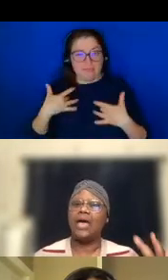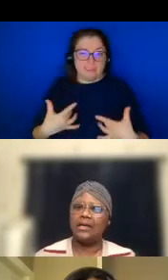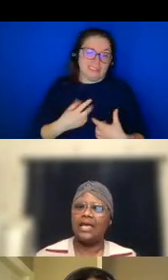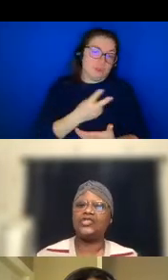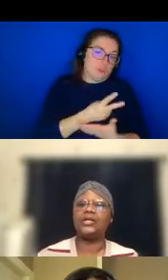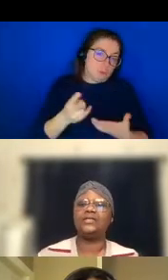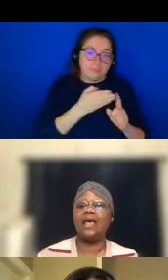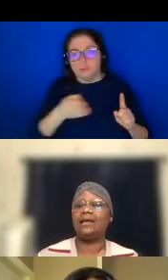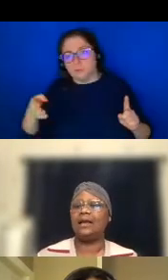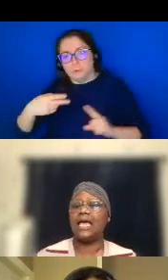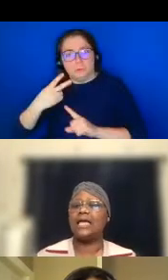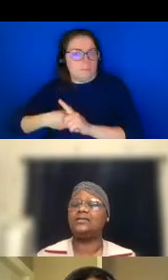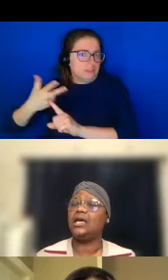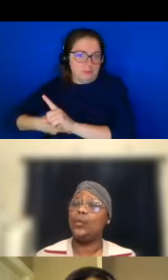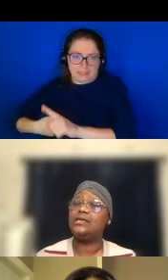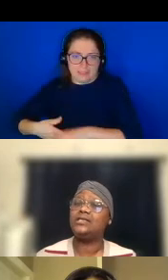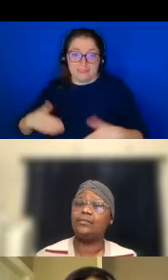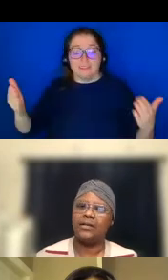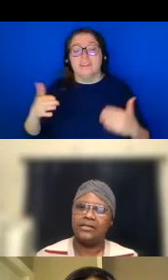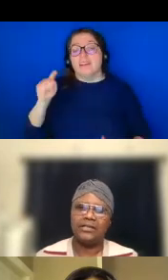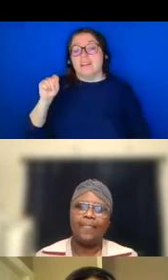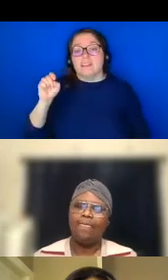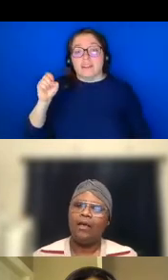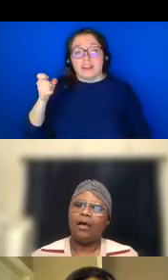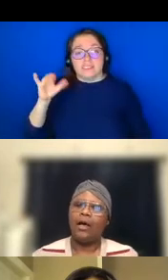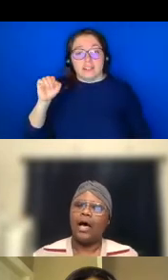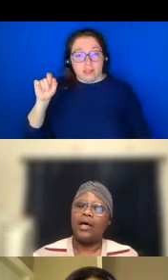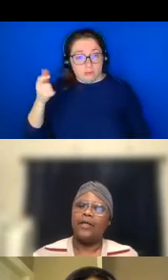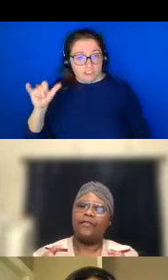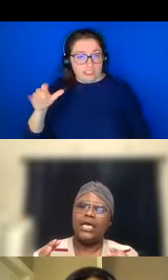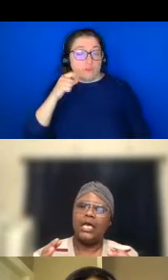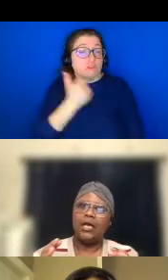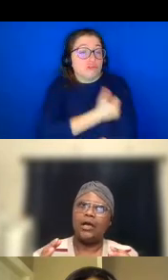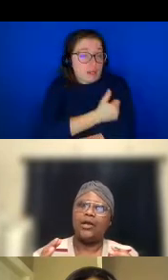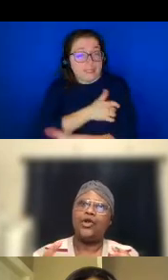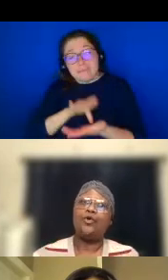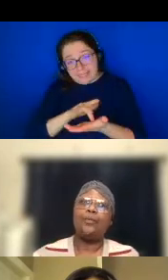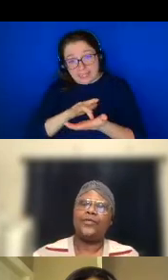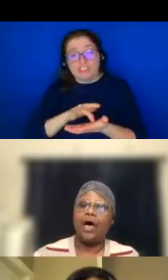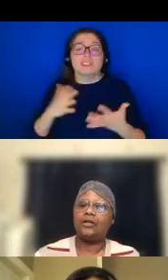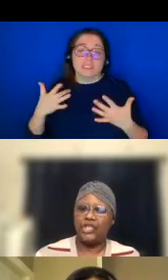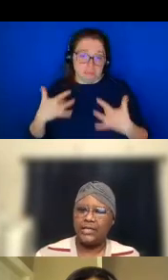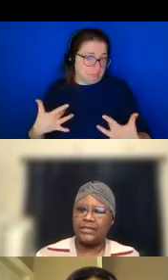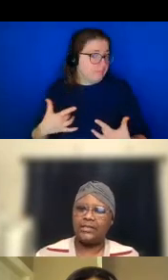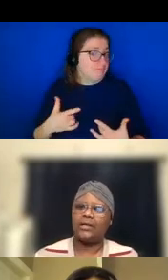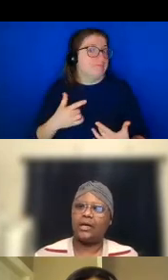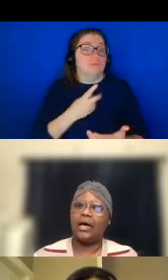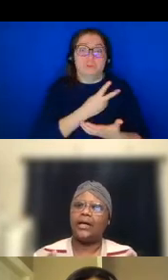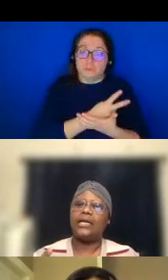and medications, that can again take weeks to months. The